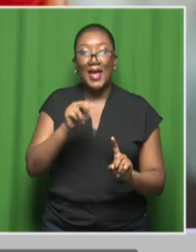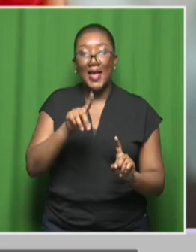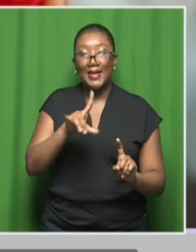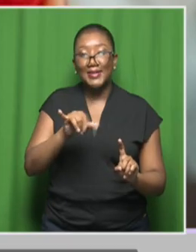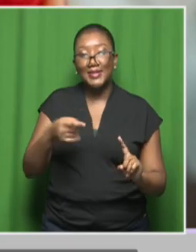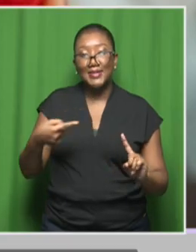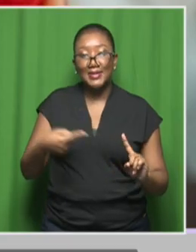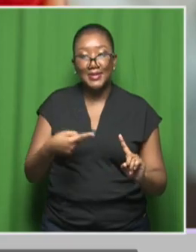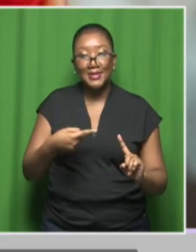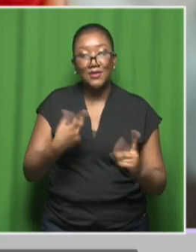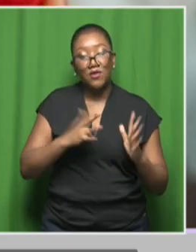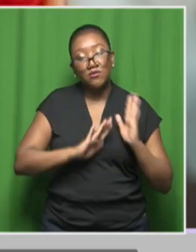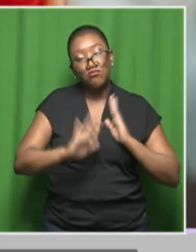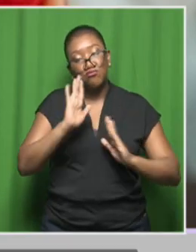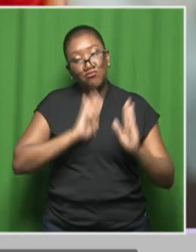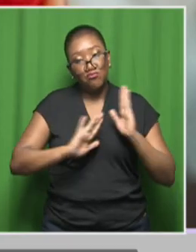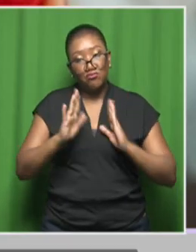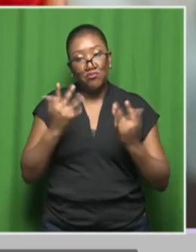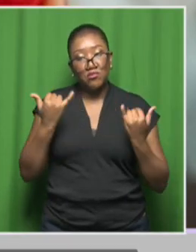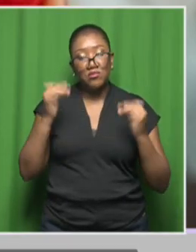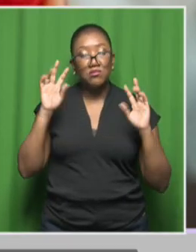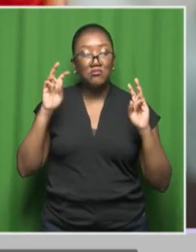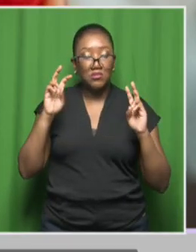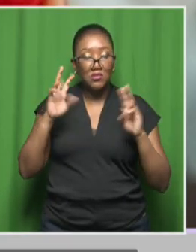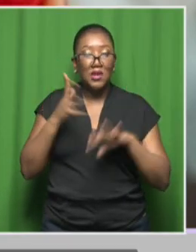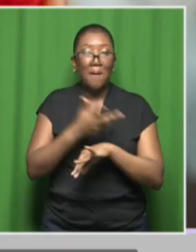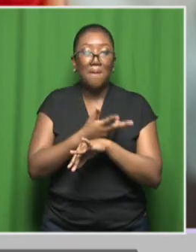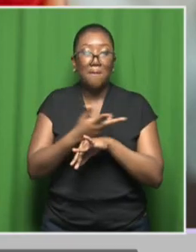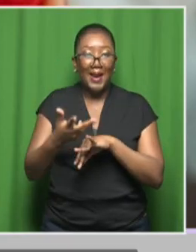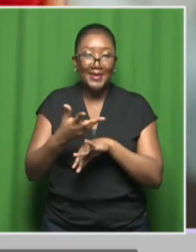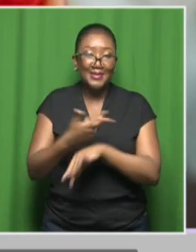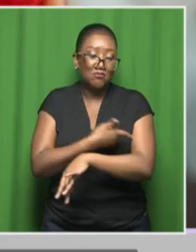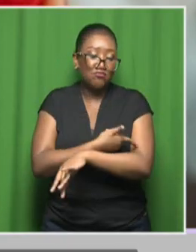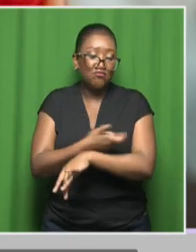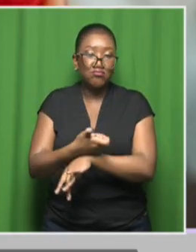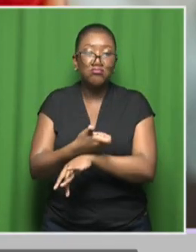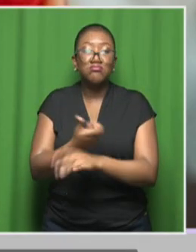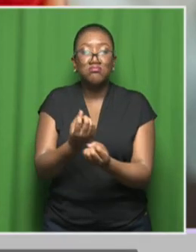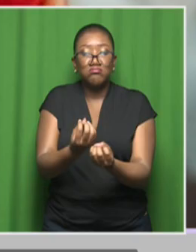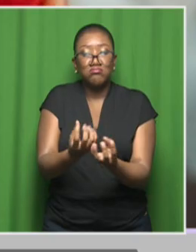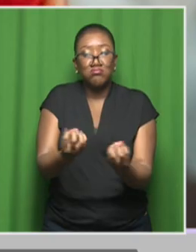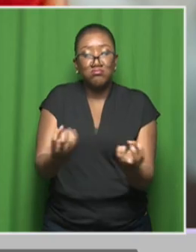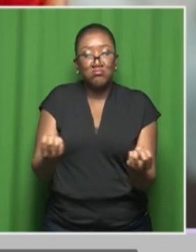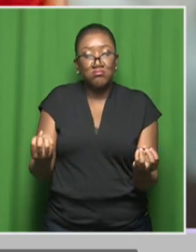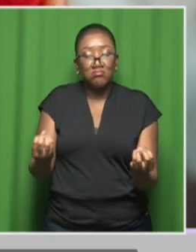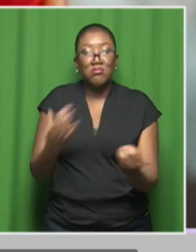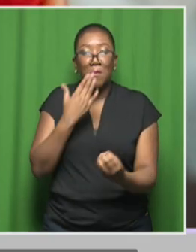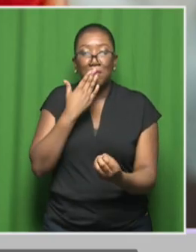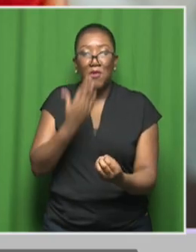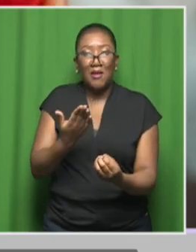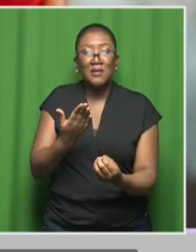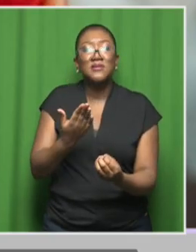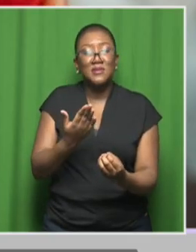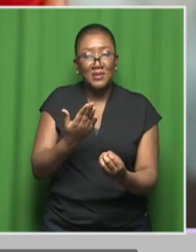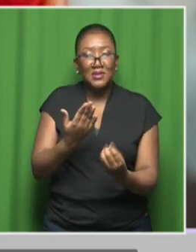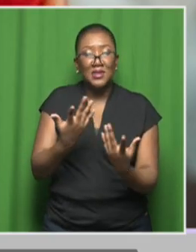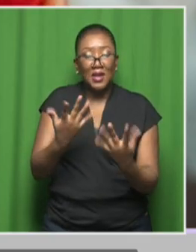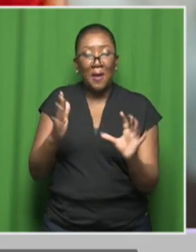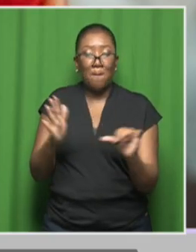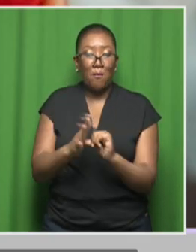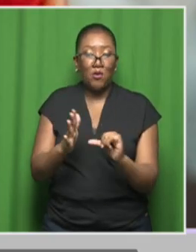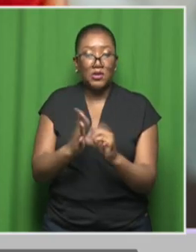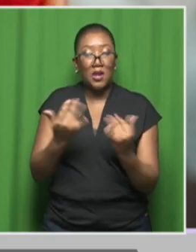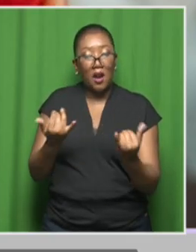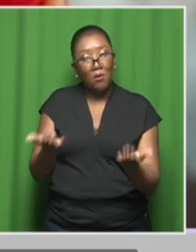Thandi Mosupye, speaking to us about the importance of just donating blood, and also, calling on those who have not